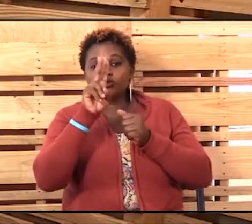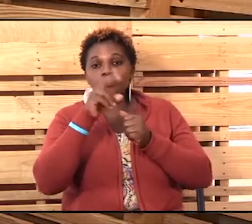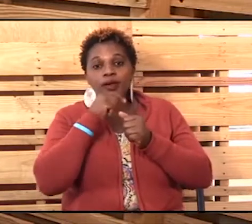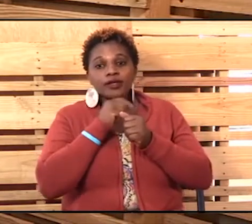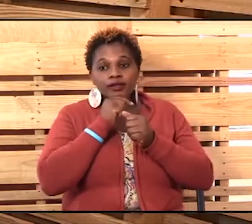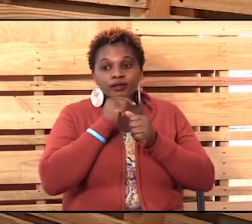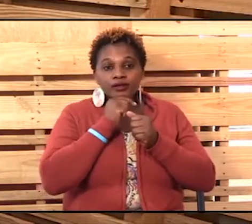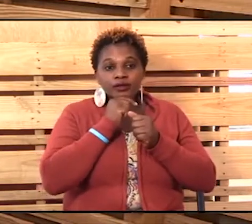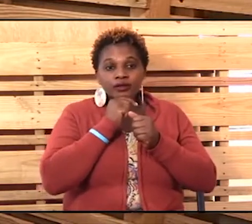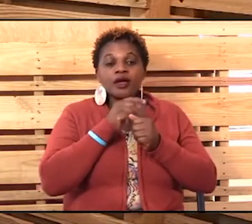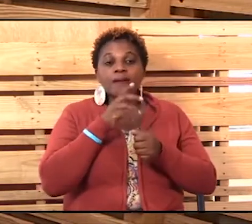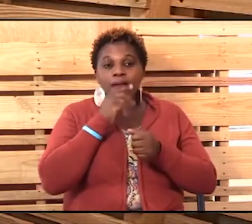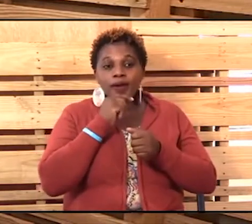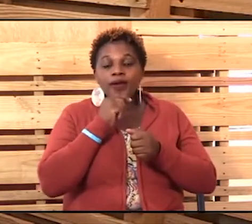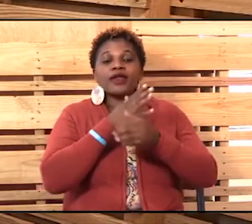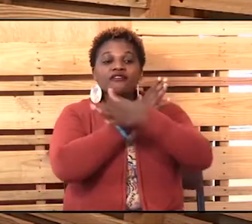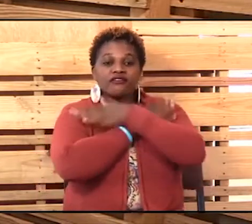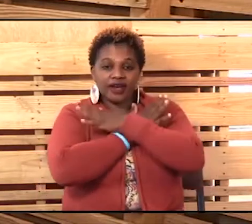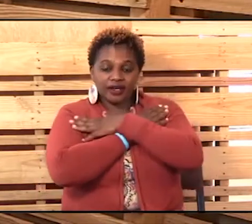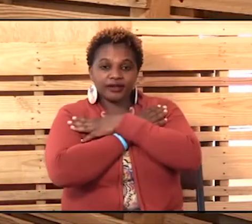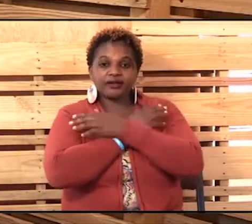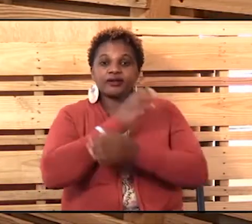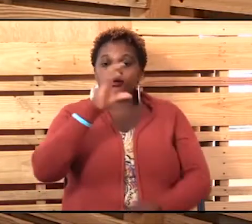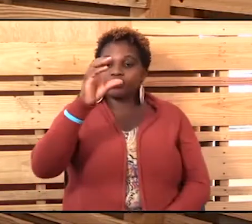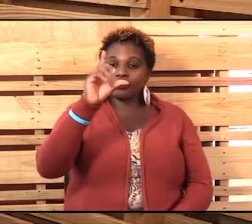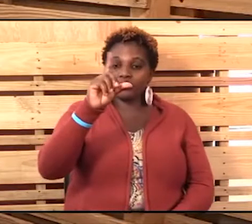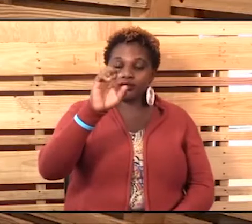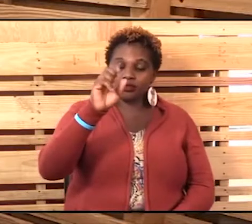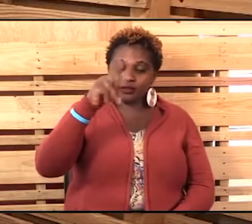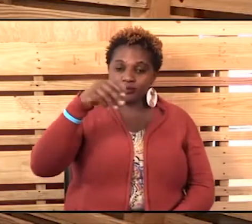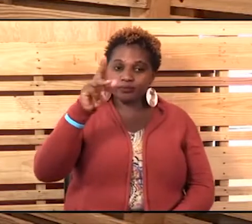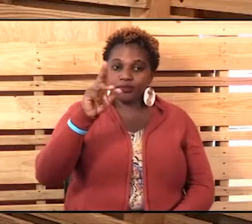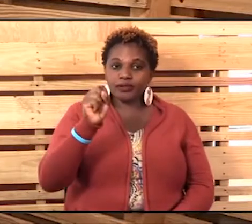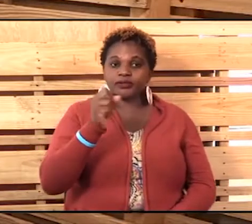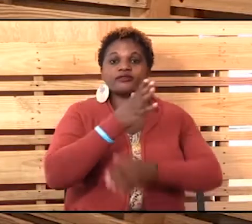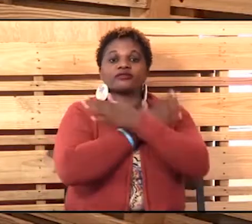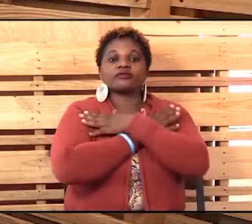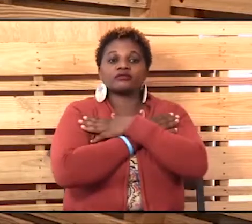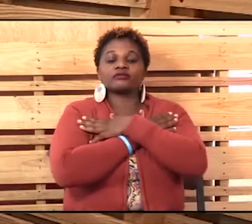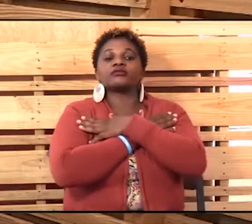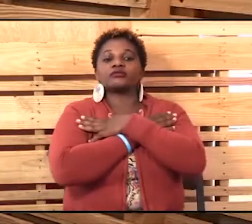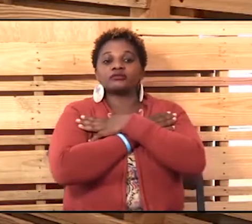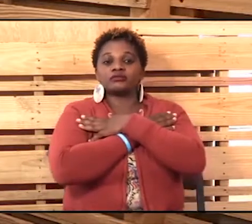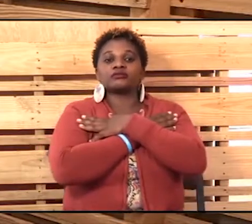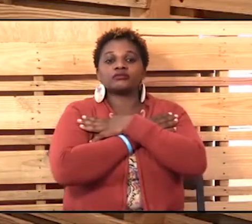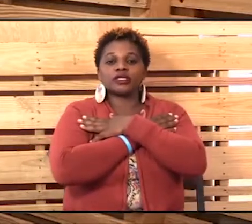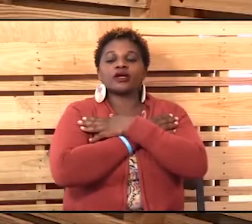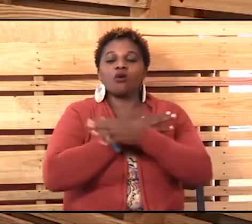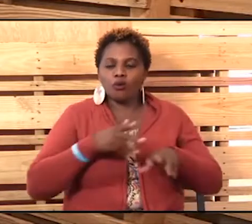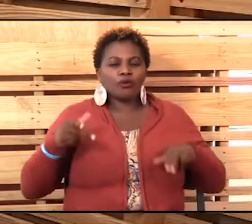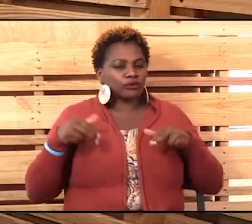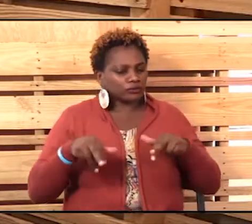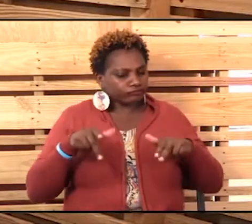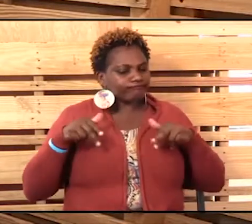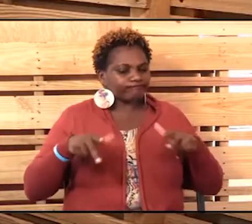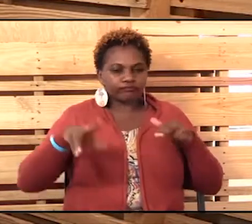men, actually a man and a friend, Cleopas, and the friend that he had, and they were walking to